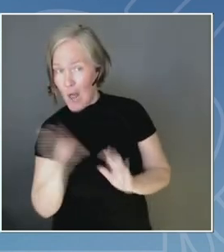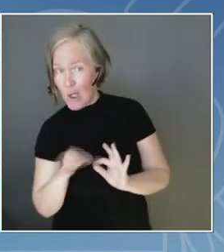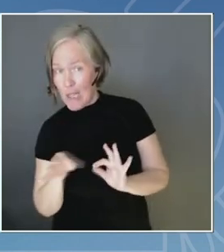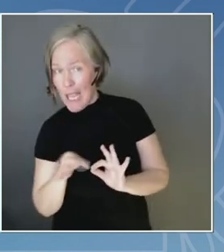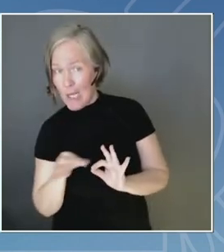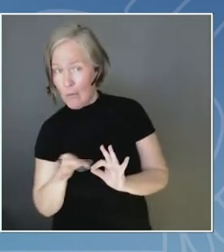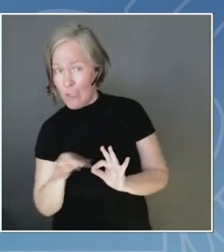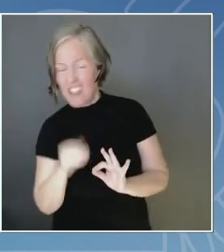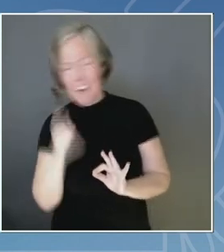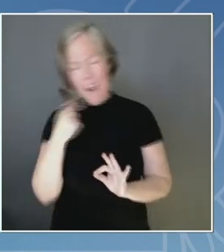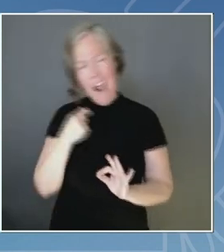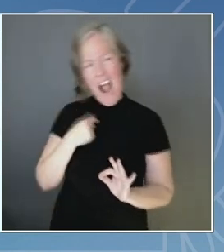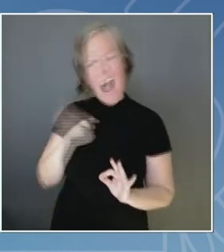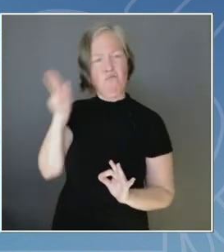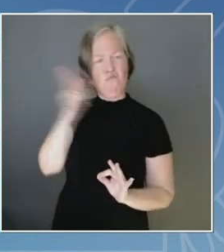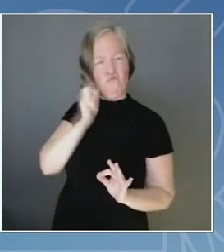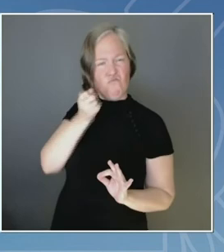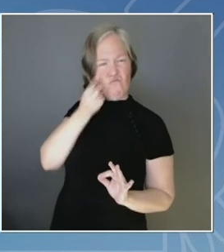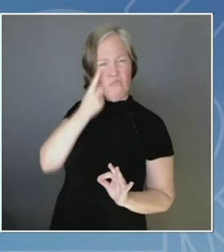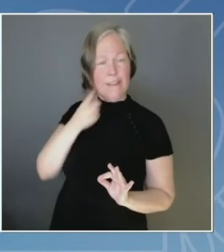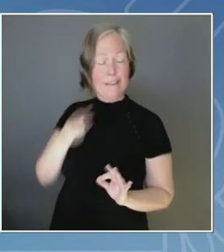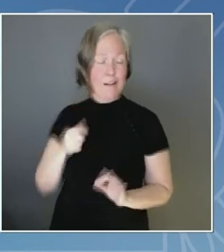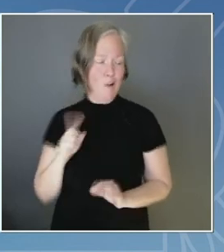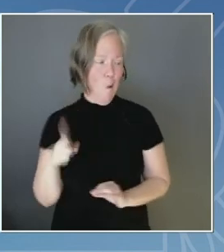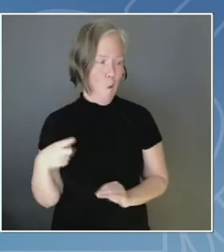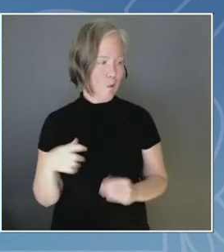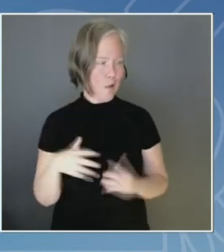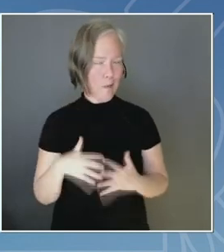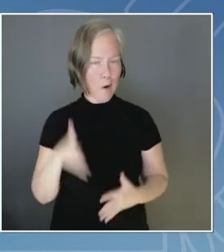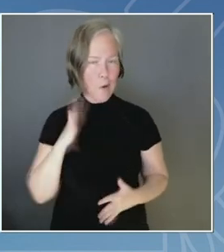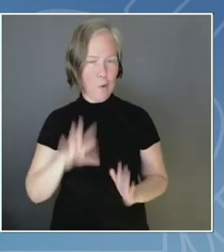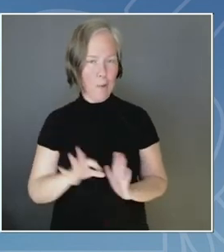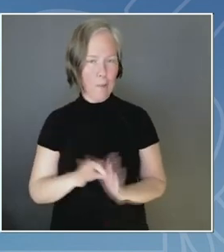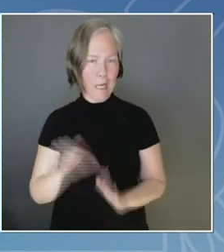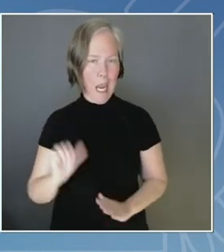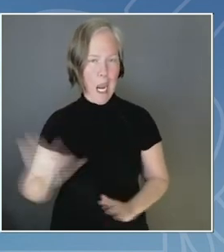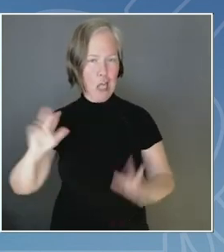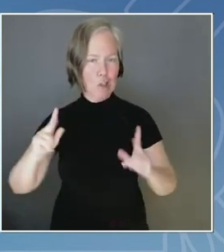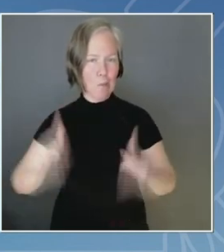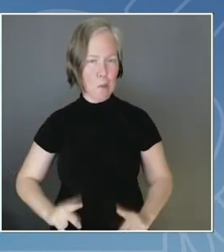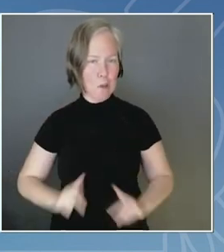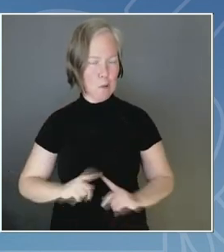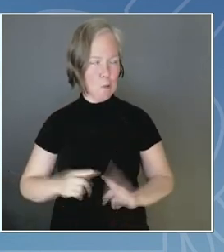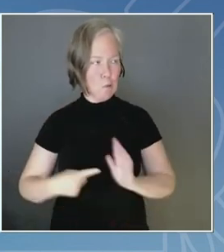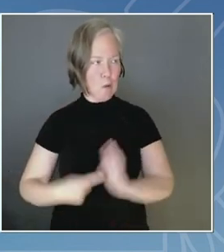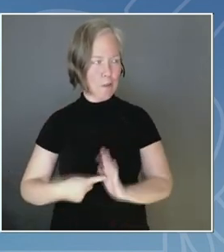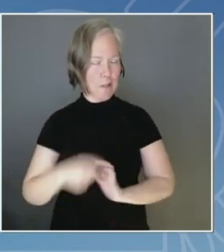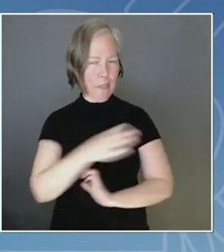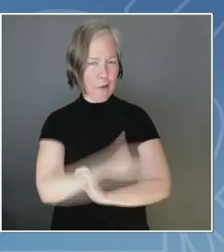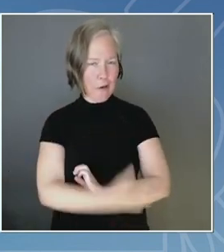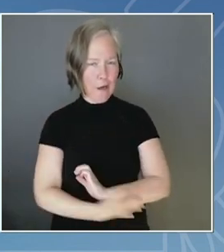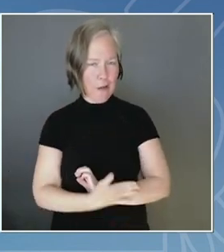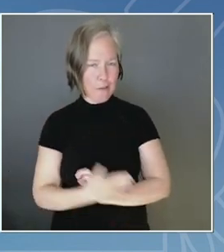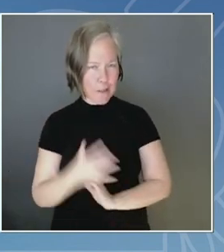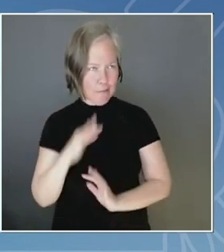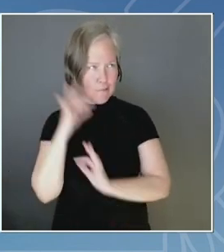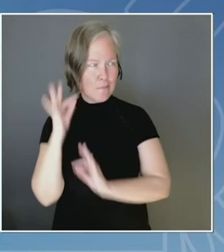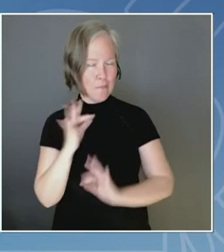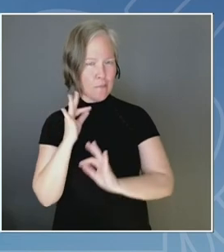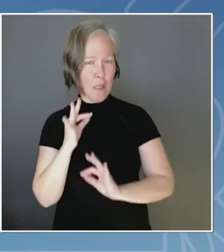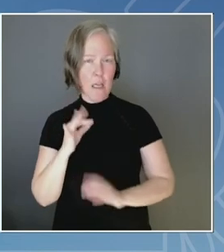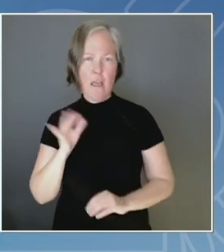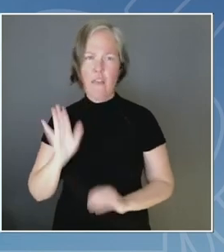can they pick an Asian to represent their country, which at the time I was insulted. But then I think back and I look at